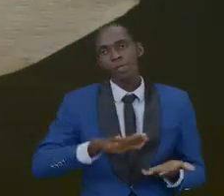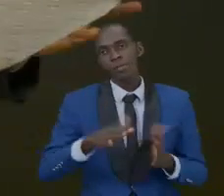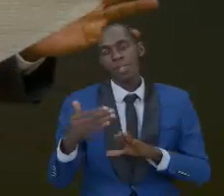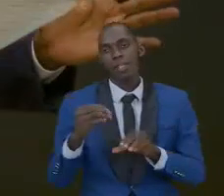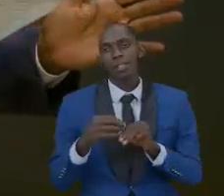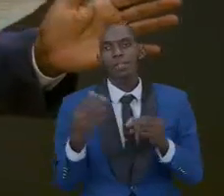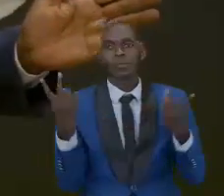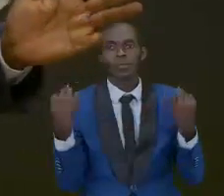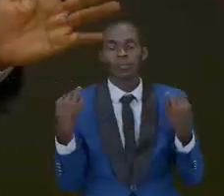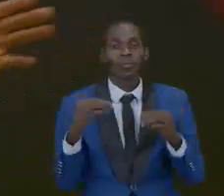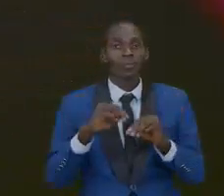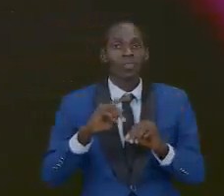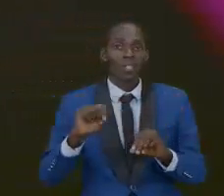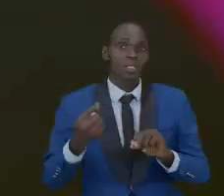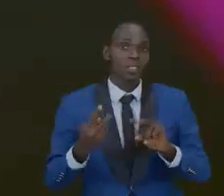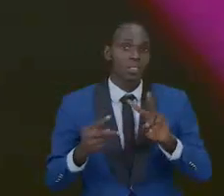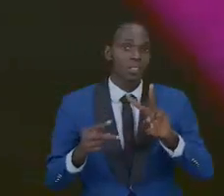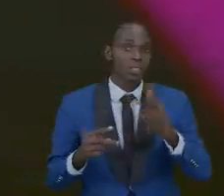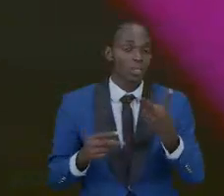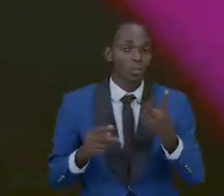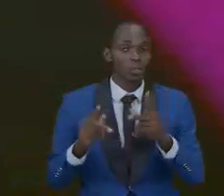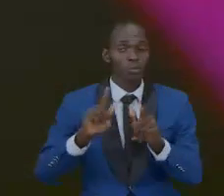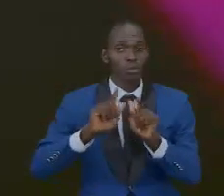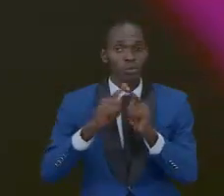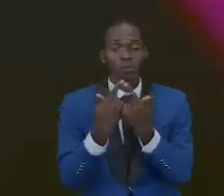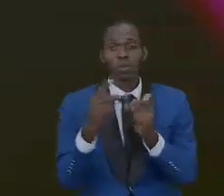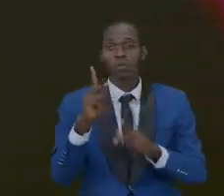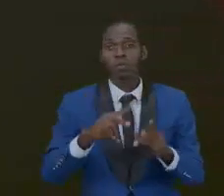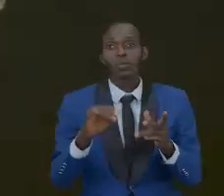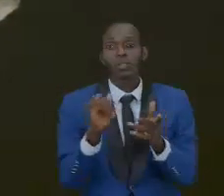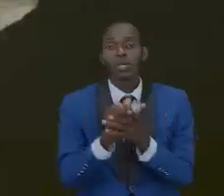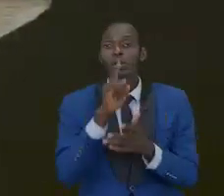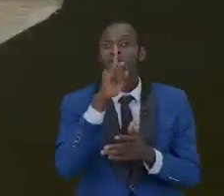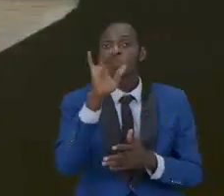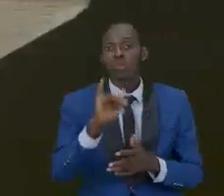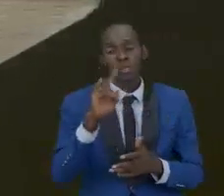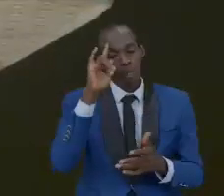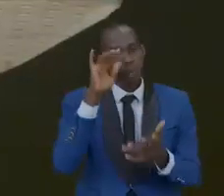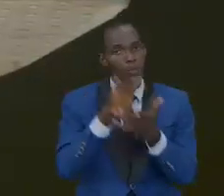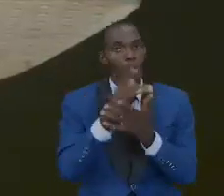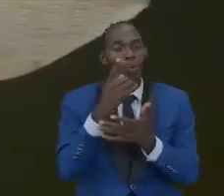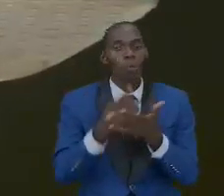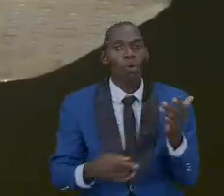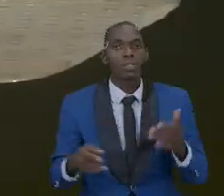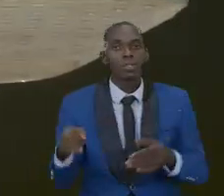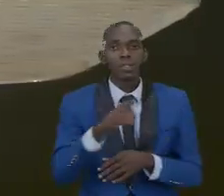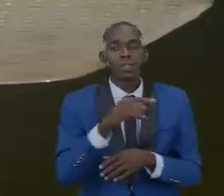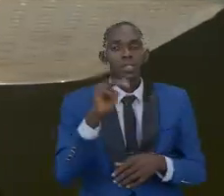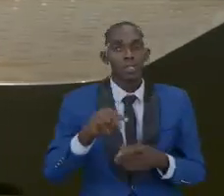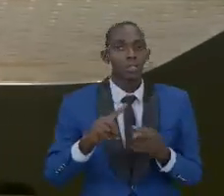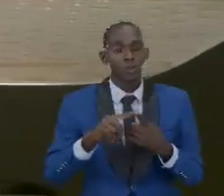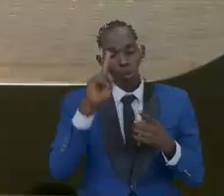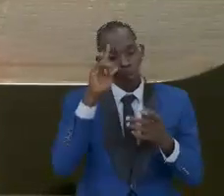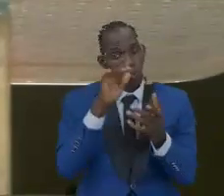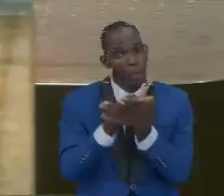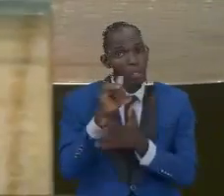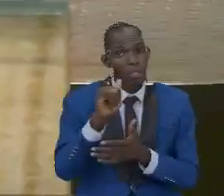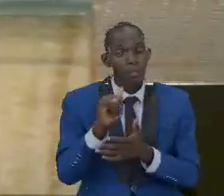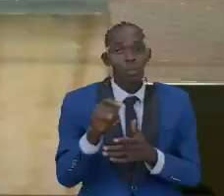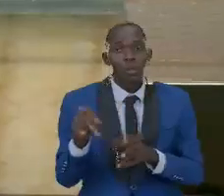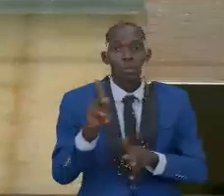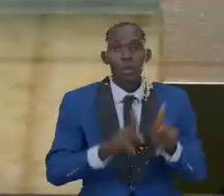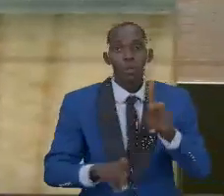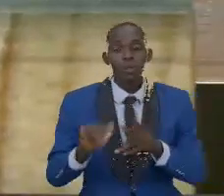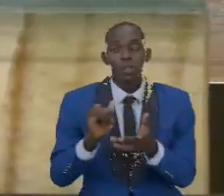second group of people that actually believe what we ought to believe the people that believe that